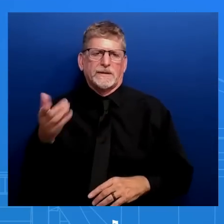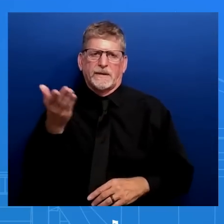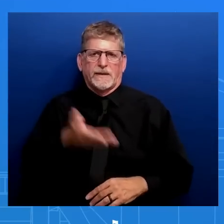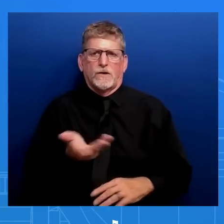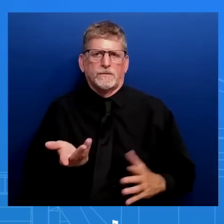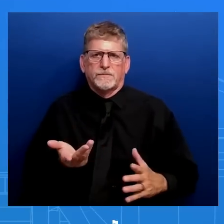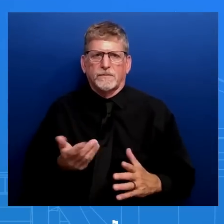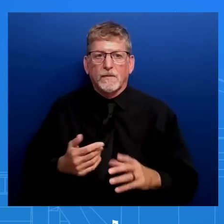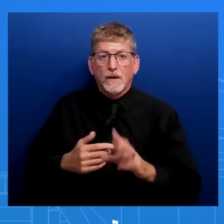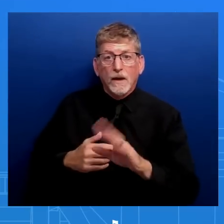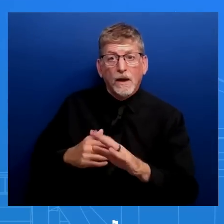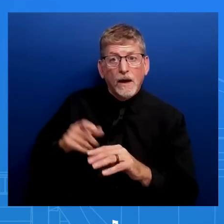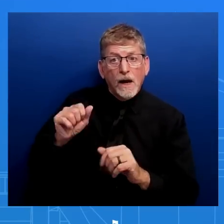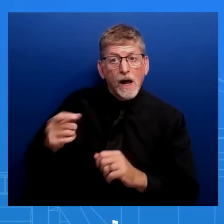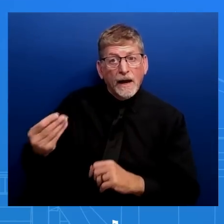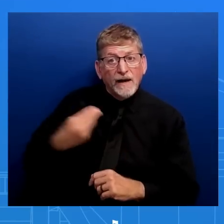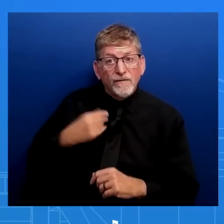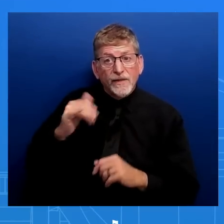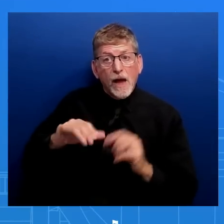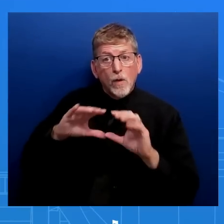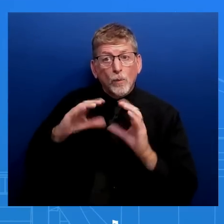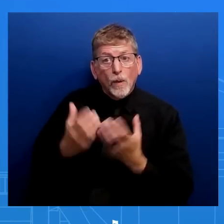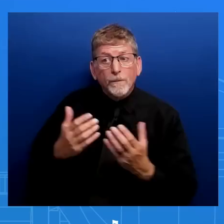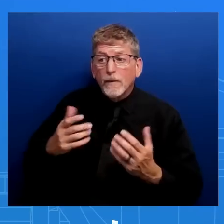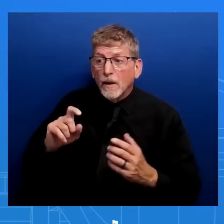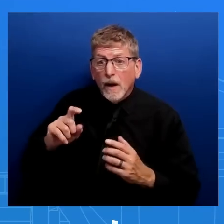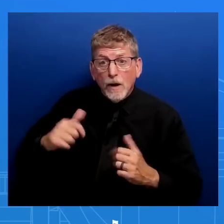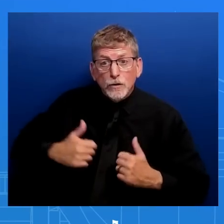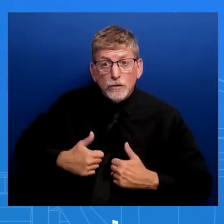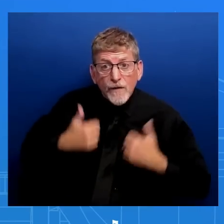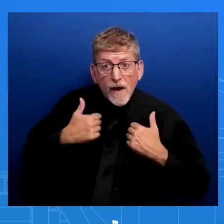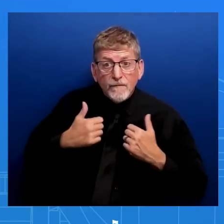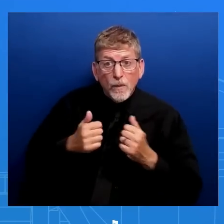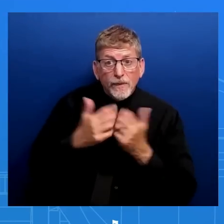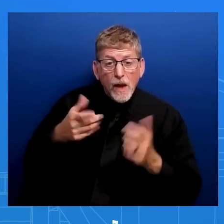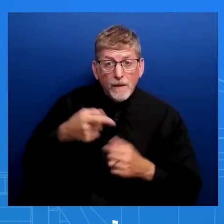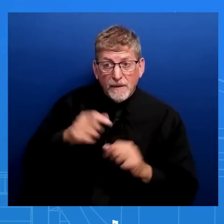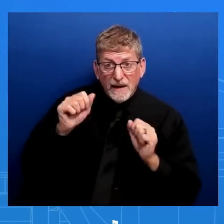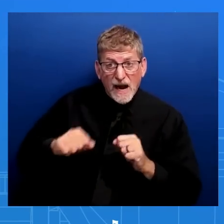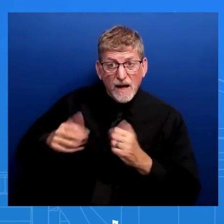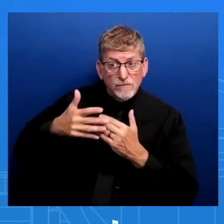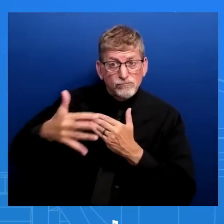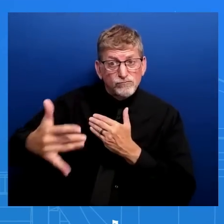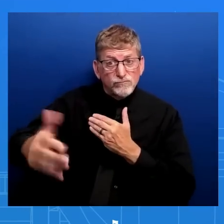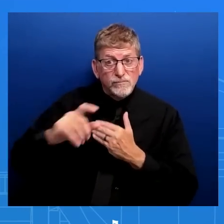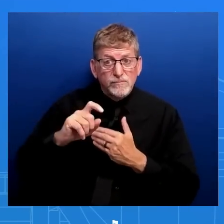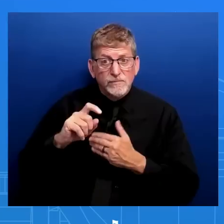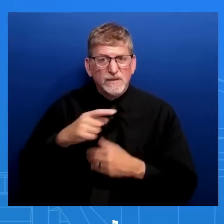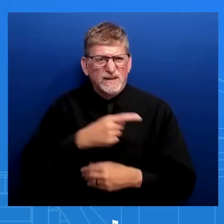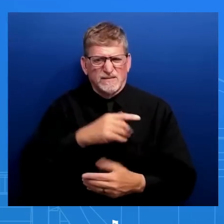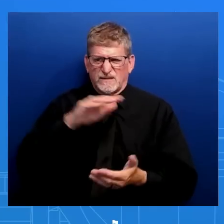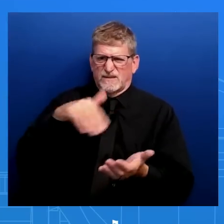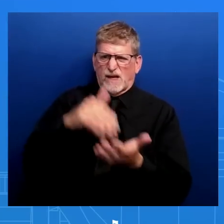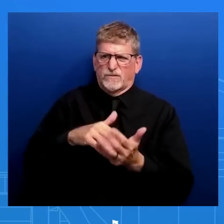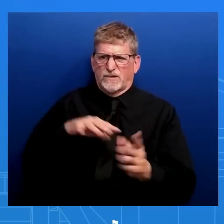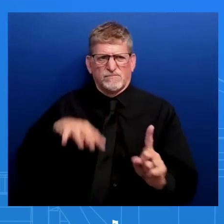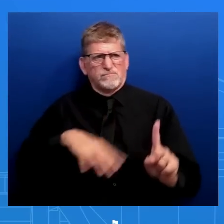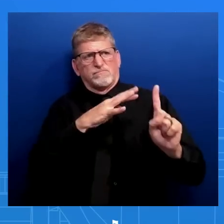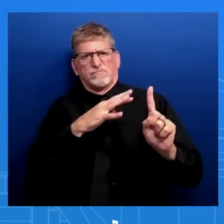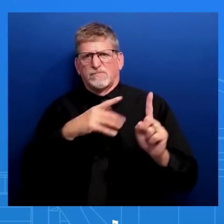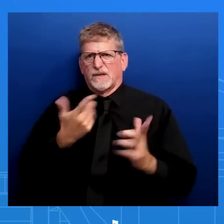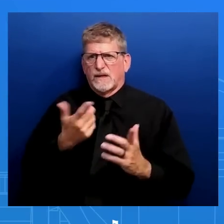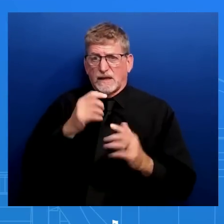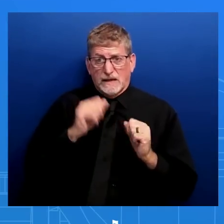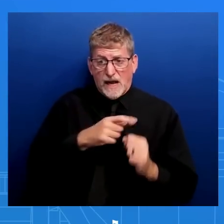survive without him? Or do you think that he was a central figure, that he was able to control it, all its operation, yeah, whether it's in Ukraine